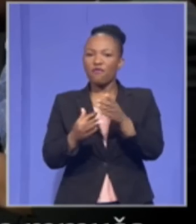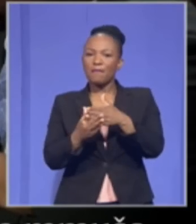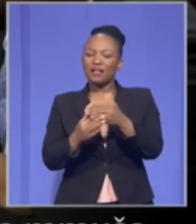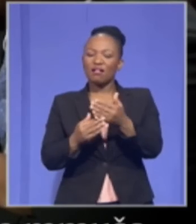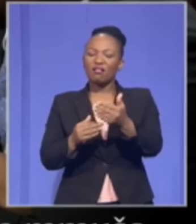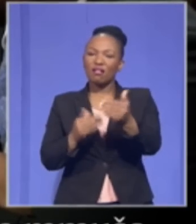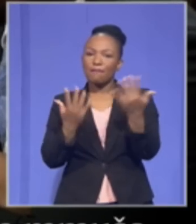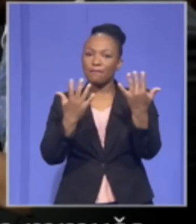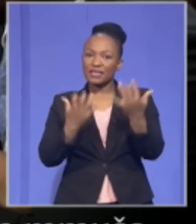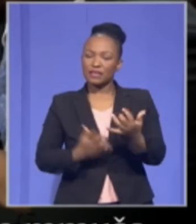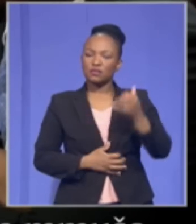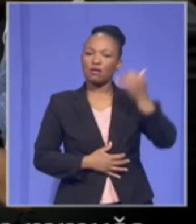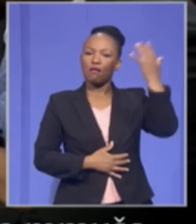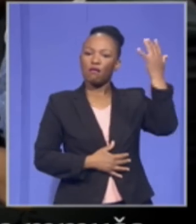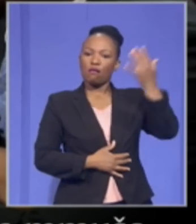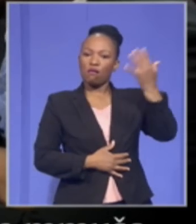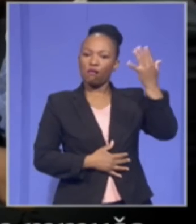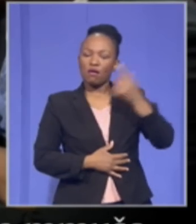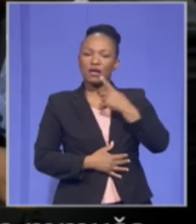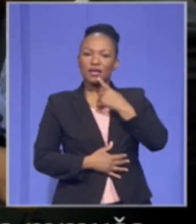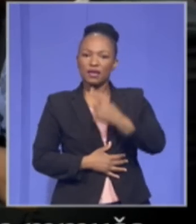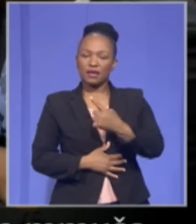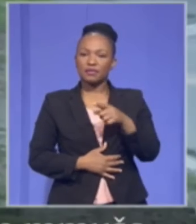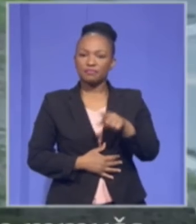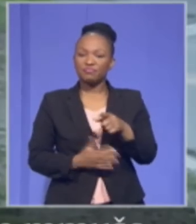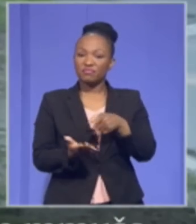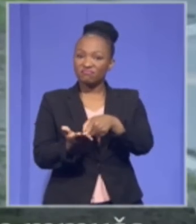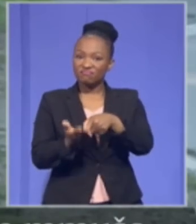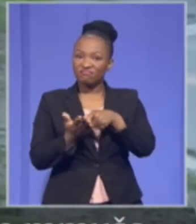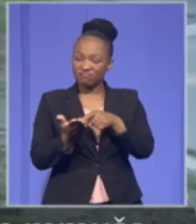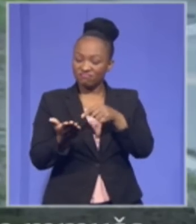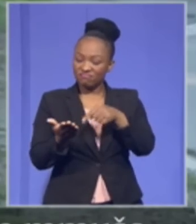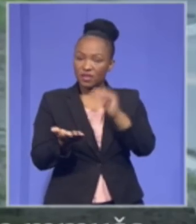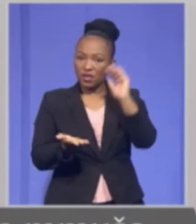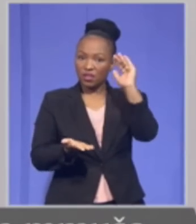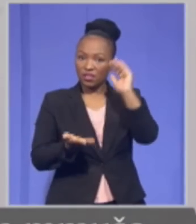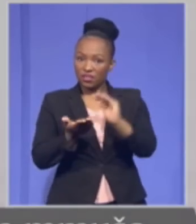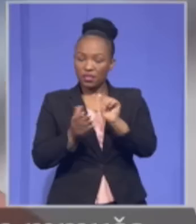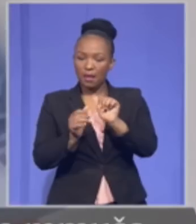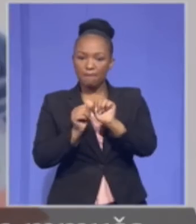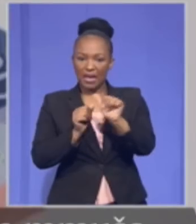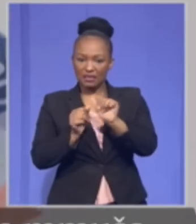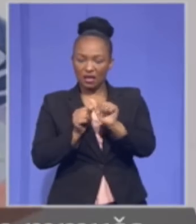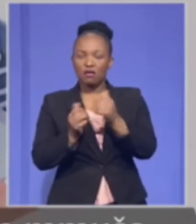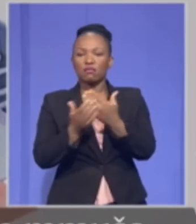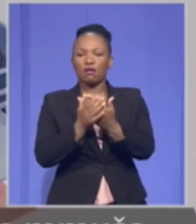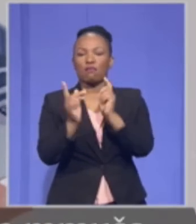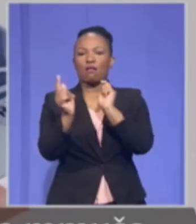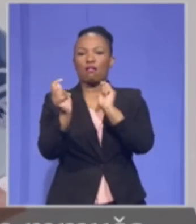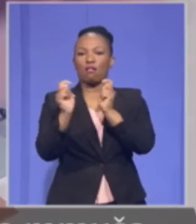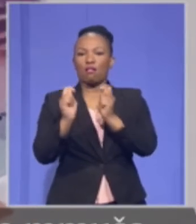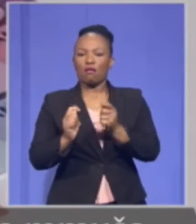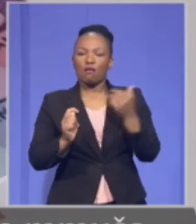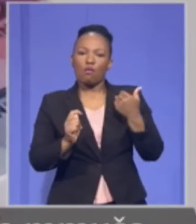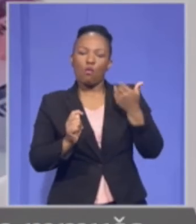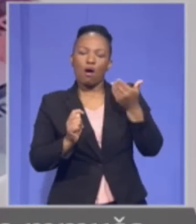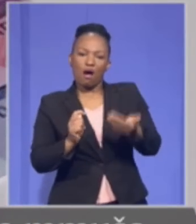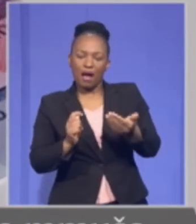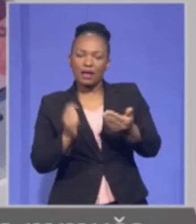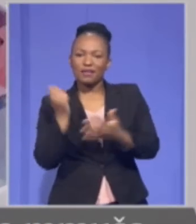Tona Kodongwana o re ge sekoloto sa mebušo se kaonafetše se tla rarolla gape le ditlhohlo tša bodidi le tlhokego